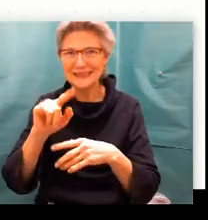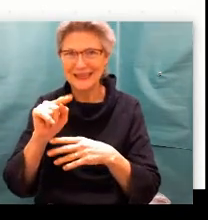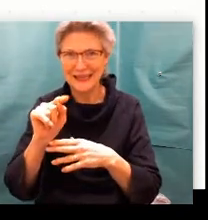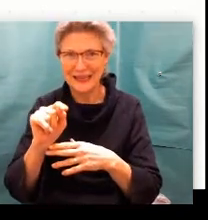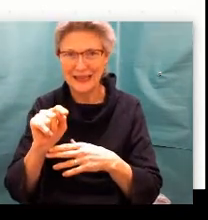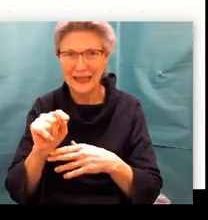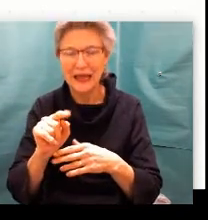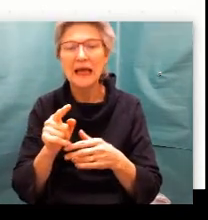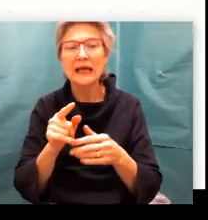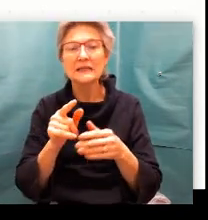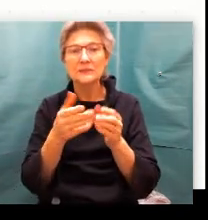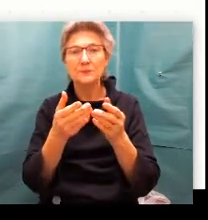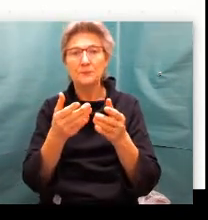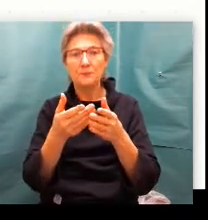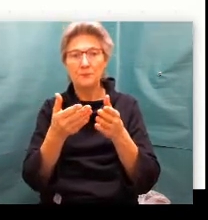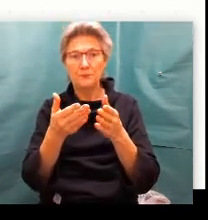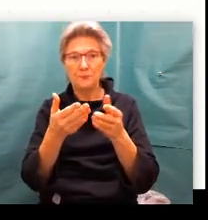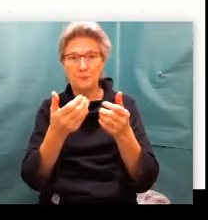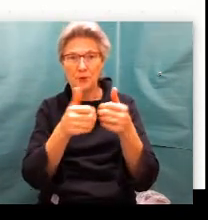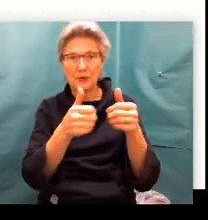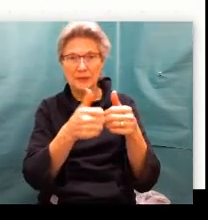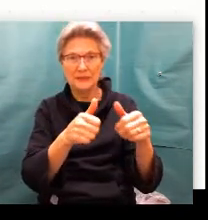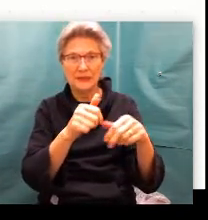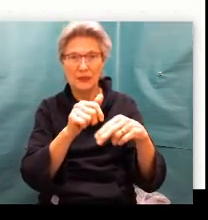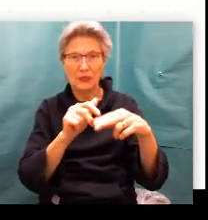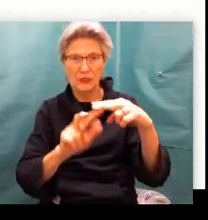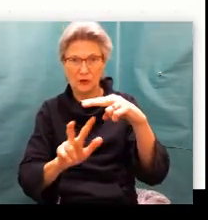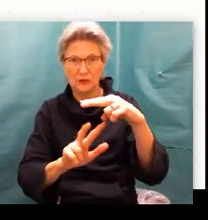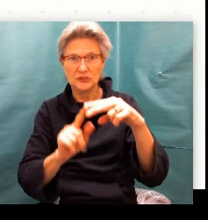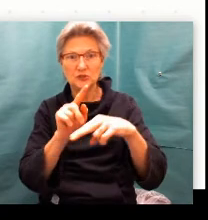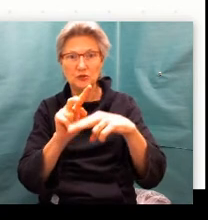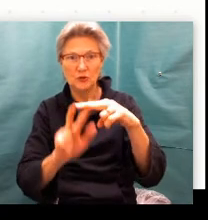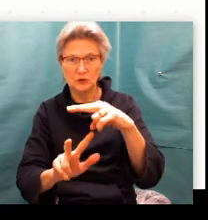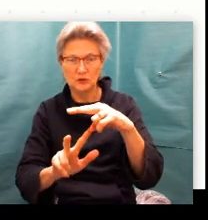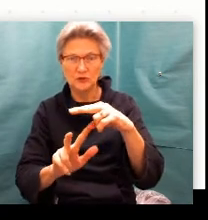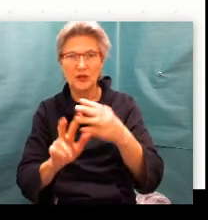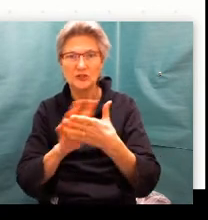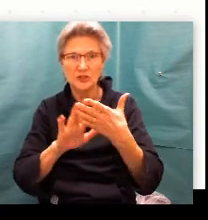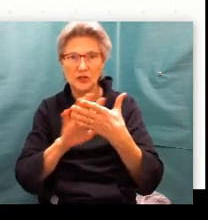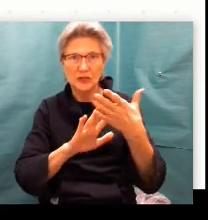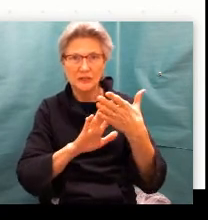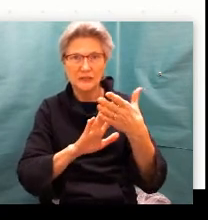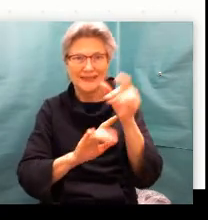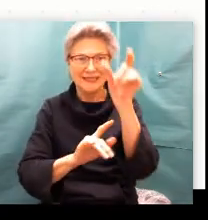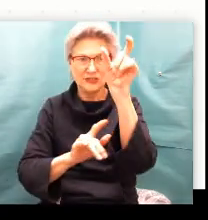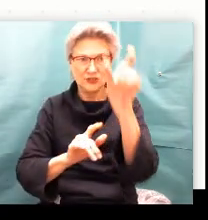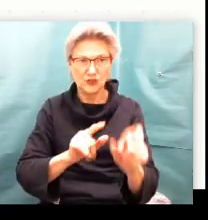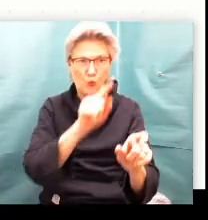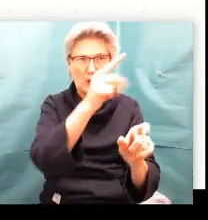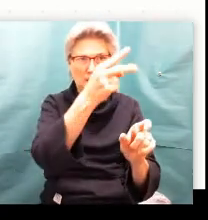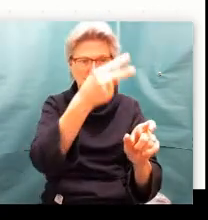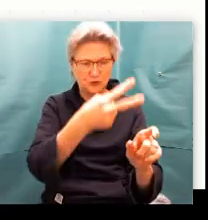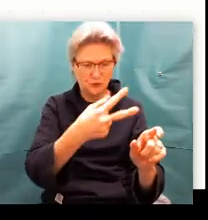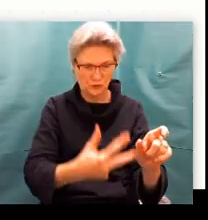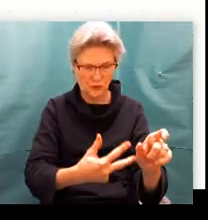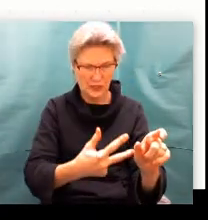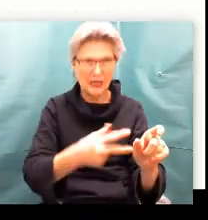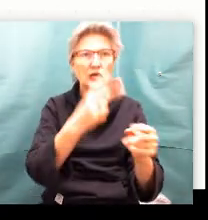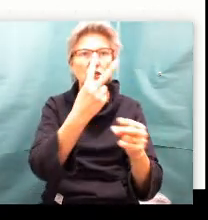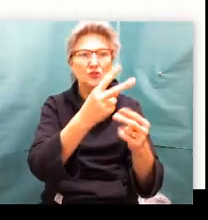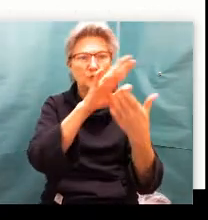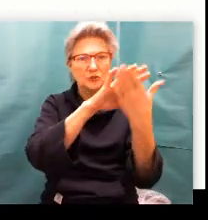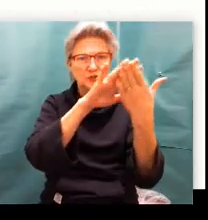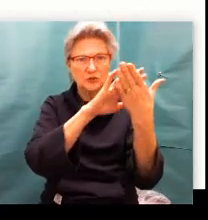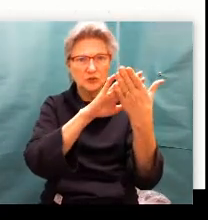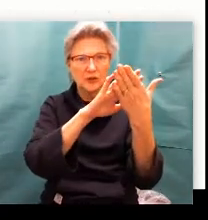into thirds, and 2 of those thirds are shaded in. That represents the 2/3 cup of cheese she needs for each of those pans. So you'll